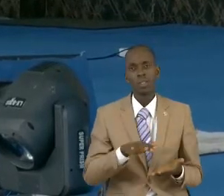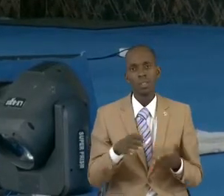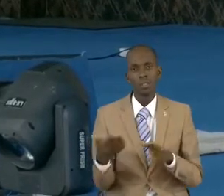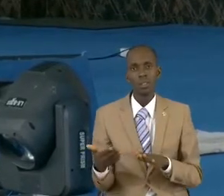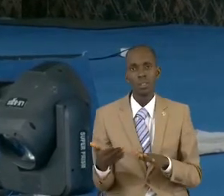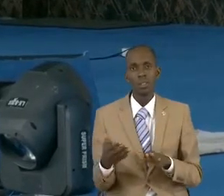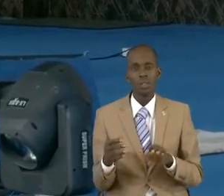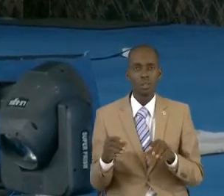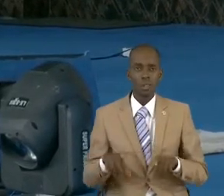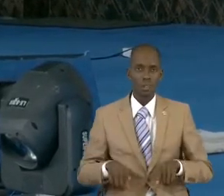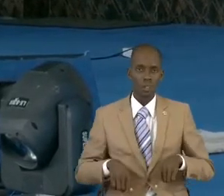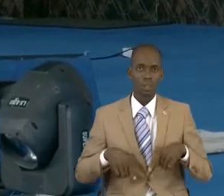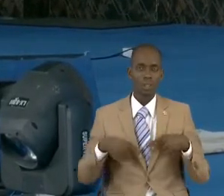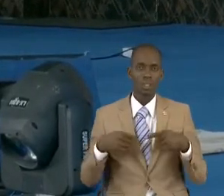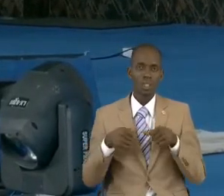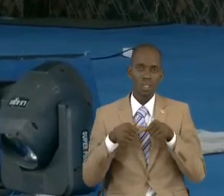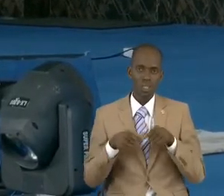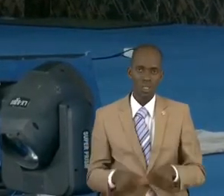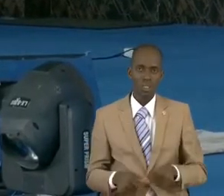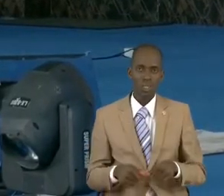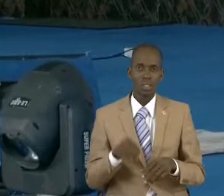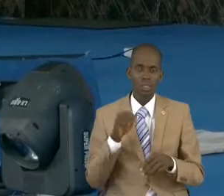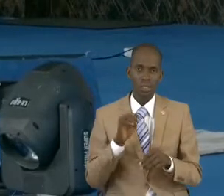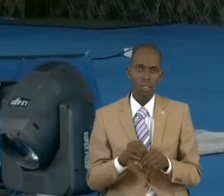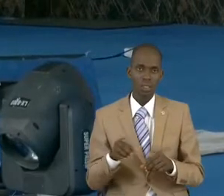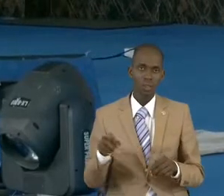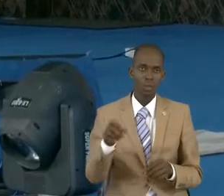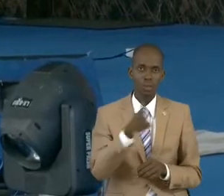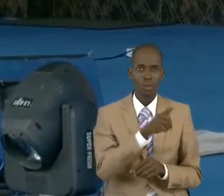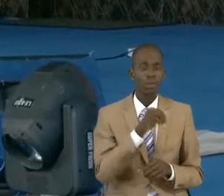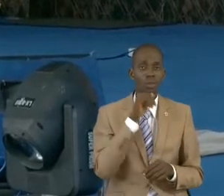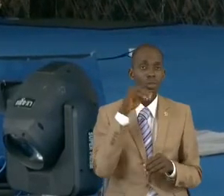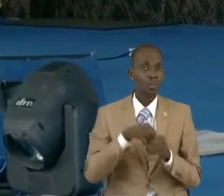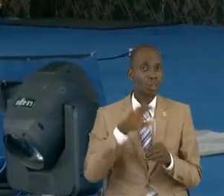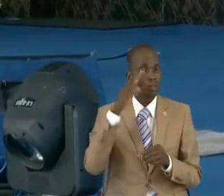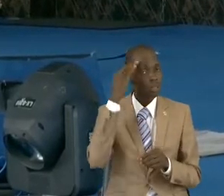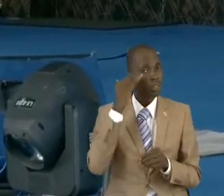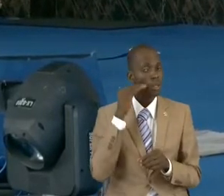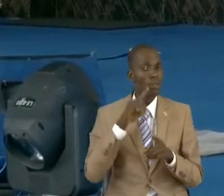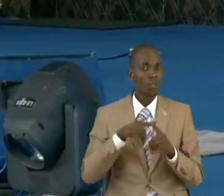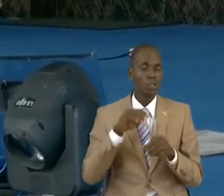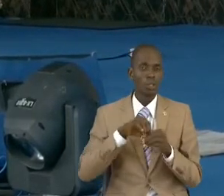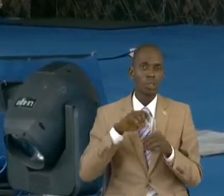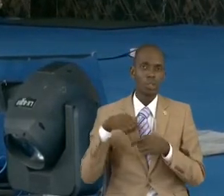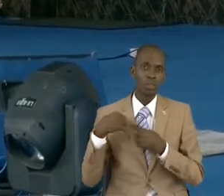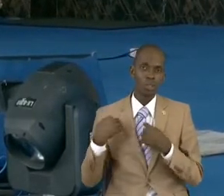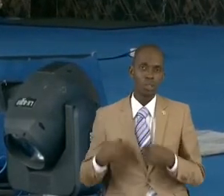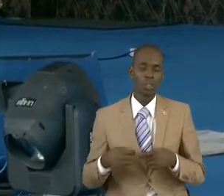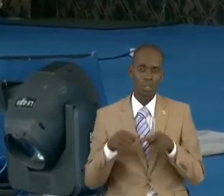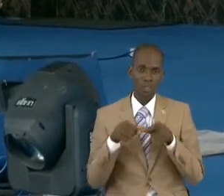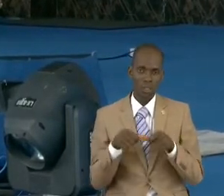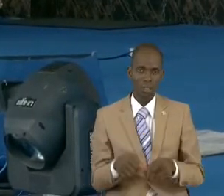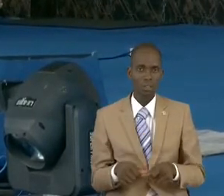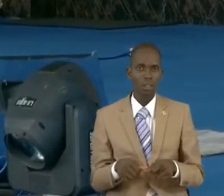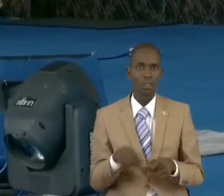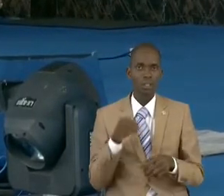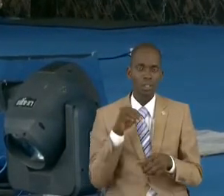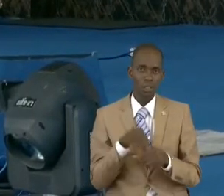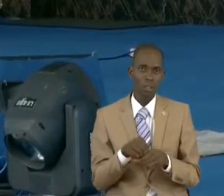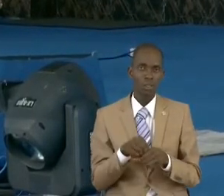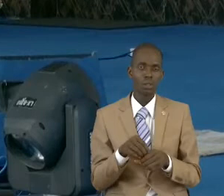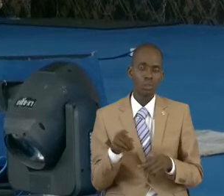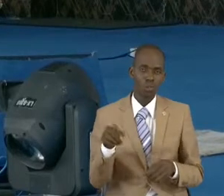dwell in you. Not in your head, in your heart. Dwell in